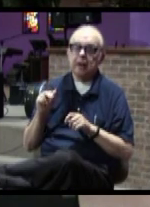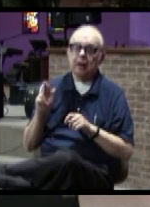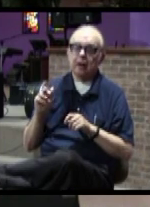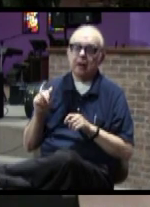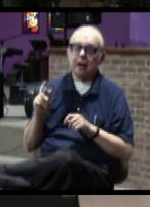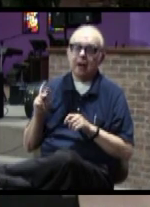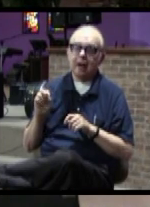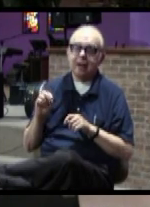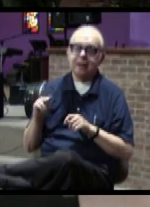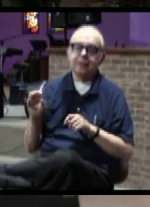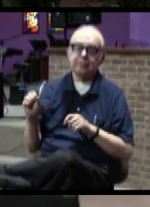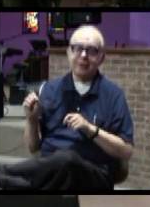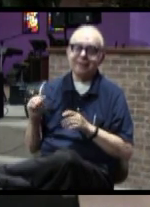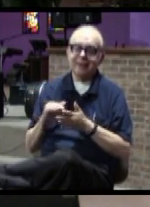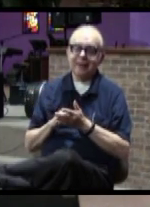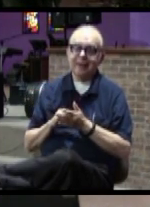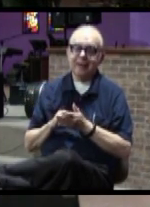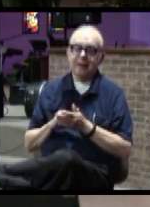The Marines.